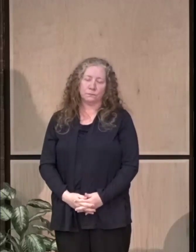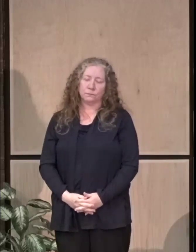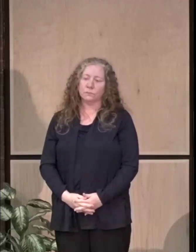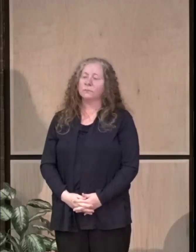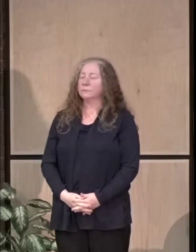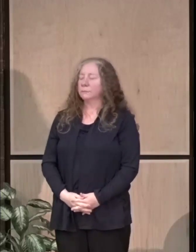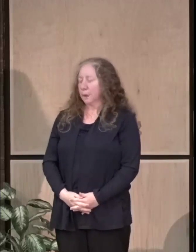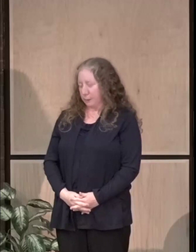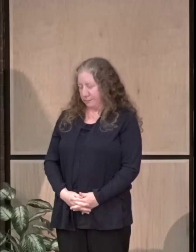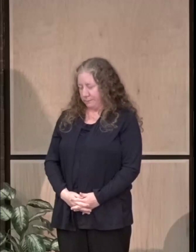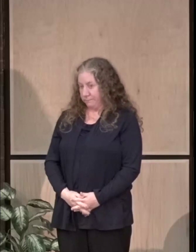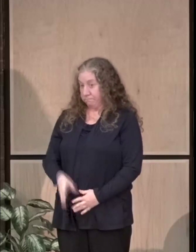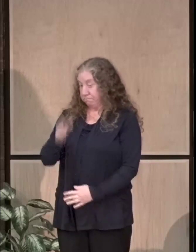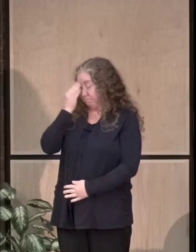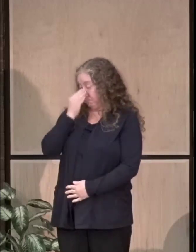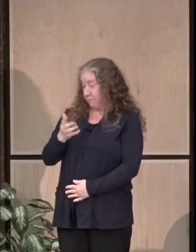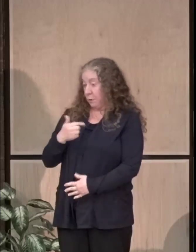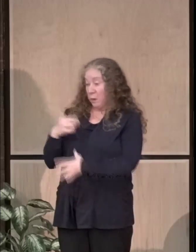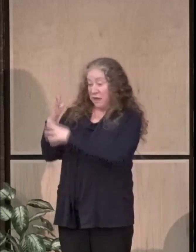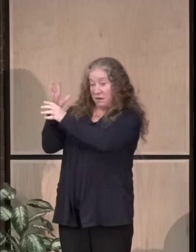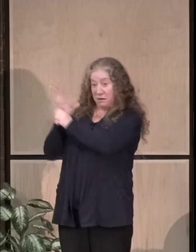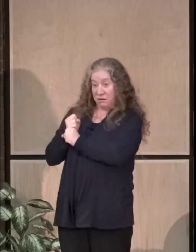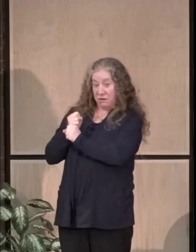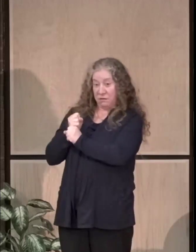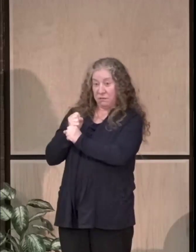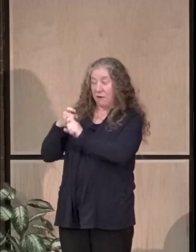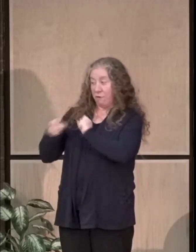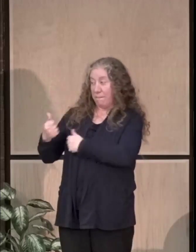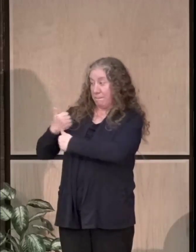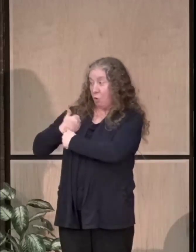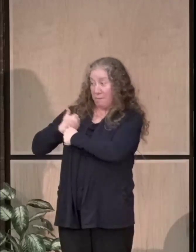We have received from through the Army